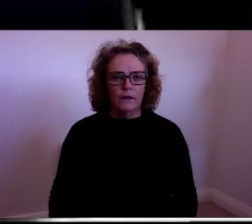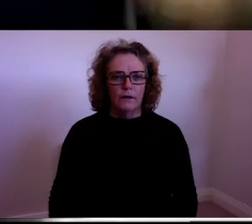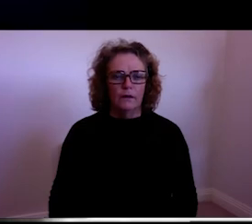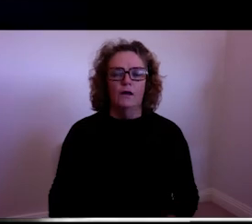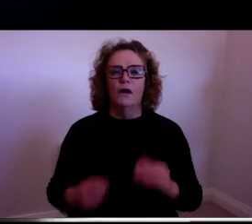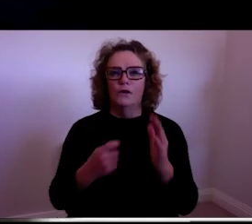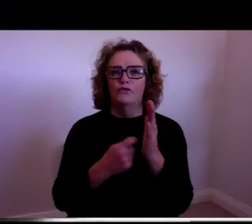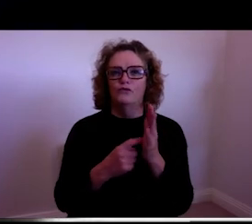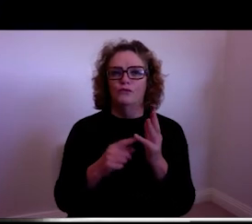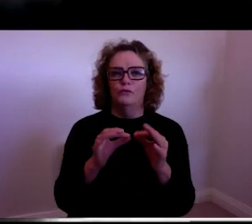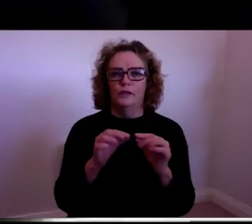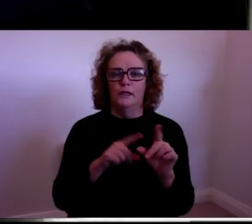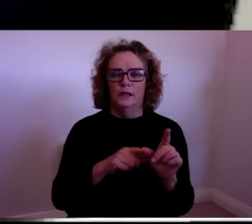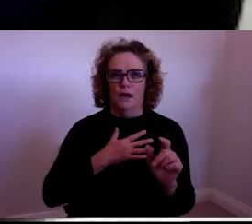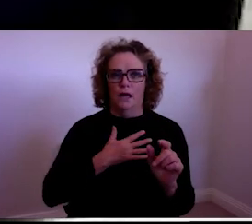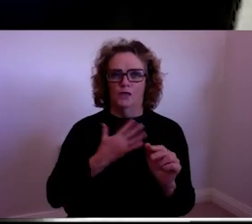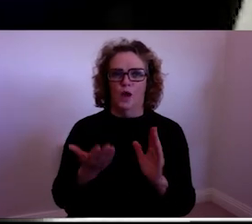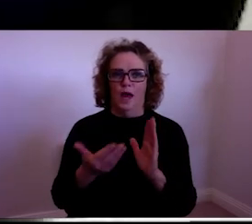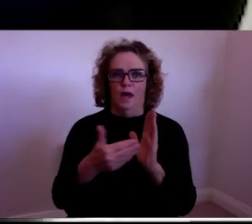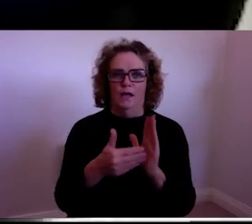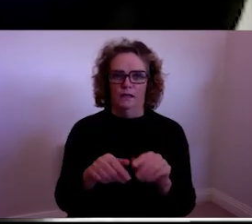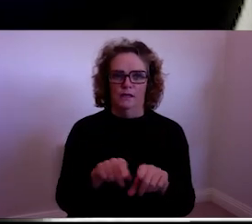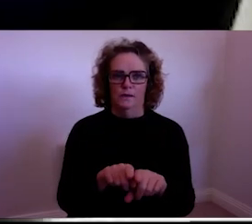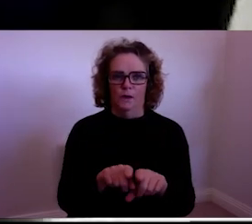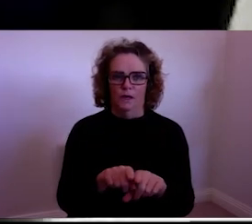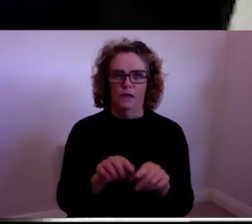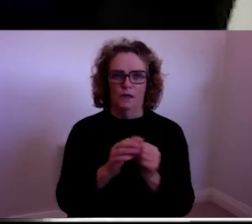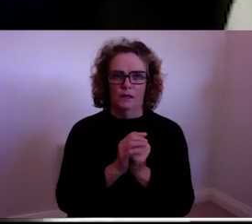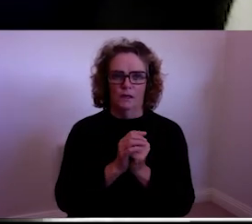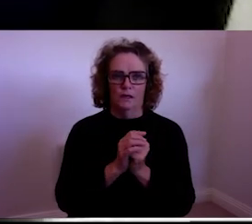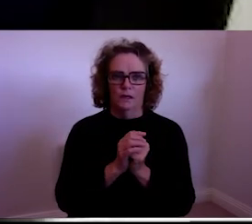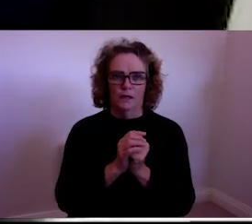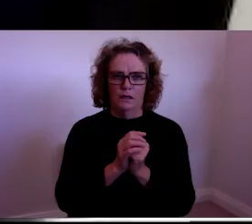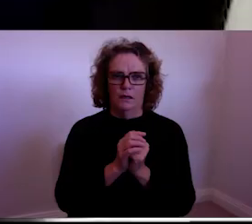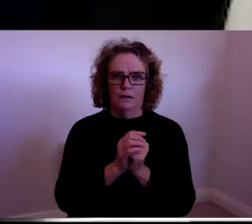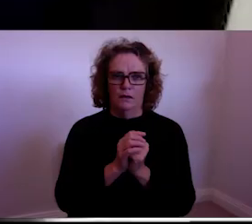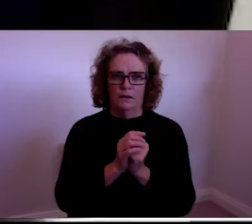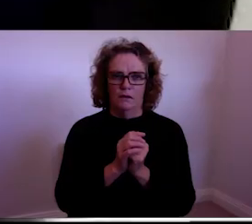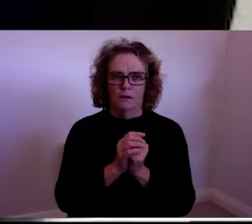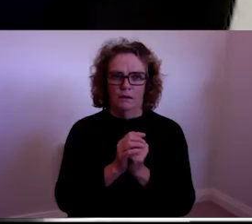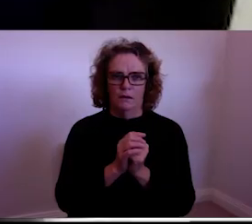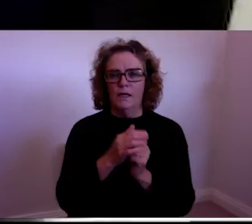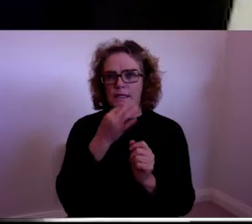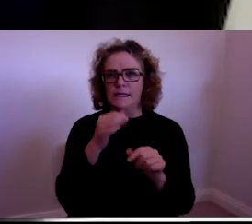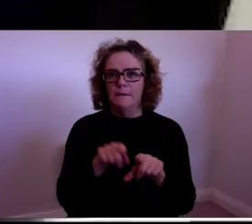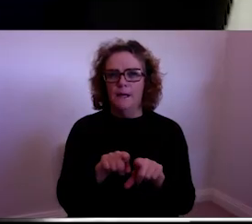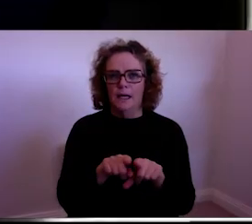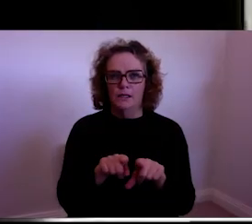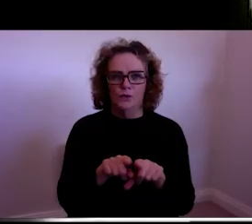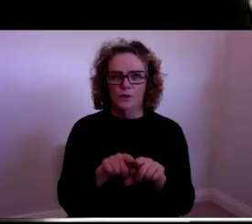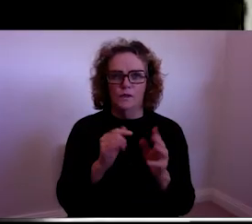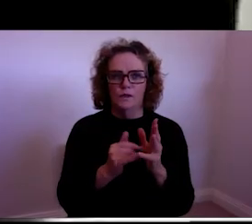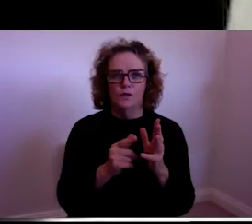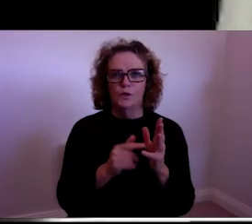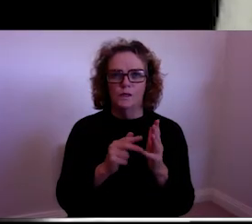also wanted to add, I think, and to echo what Susan said, I think we consulted with a few people when writing our report, and they